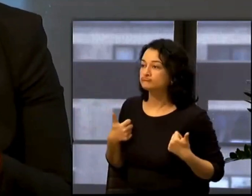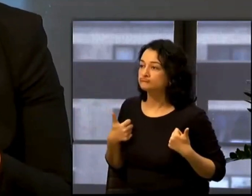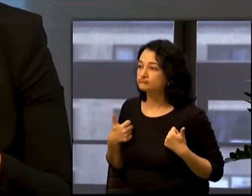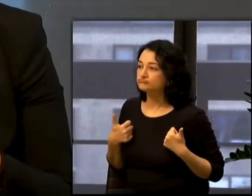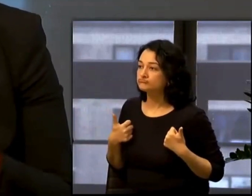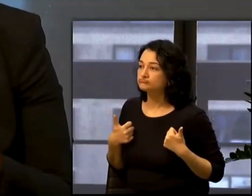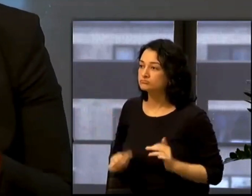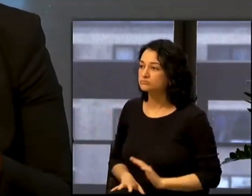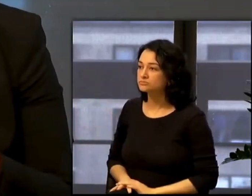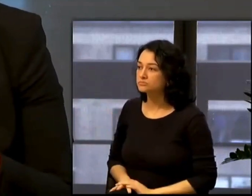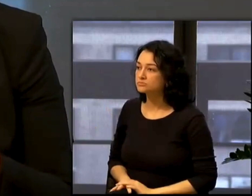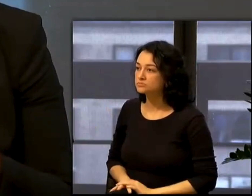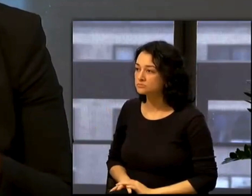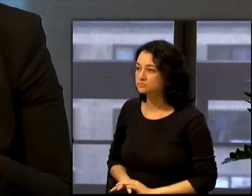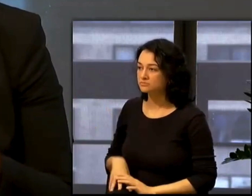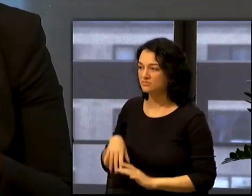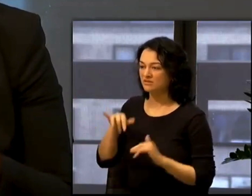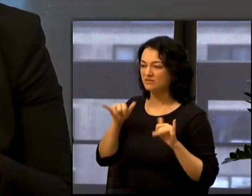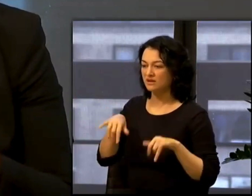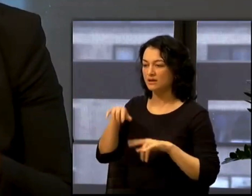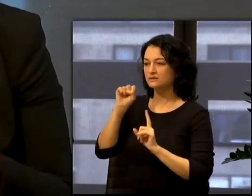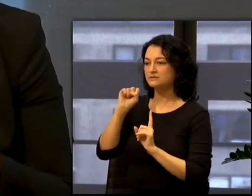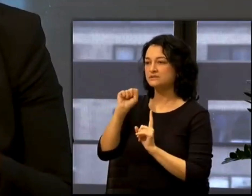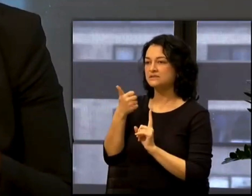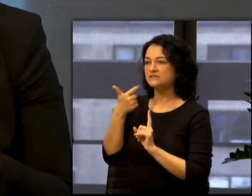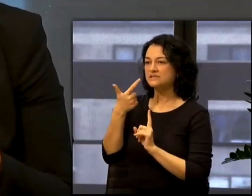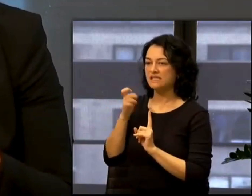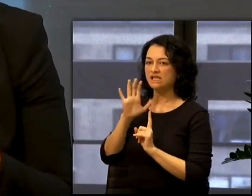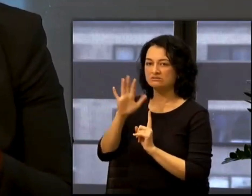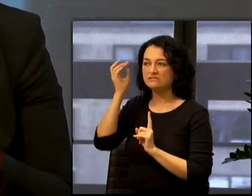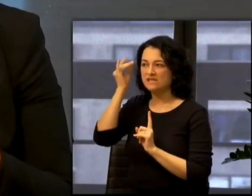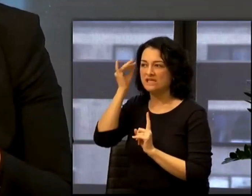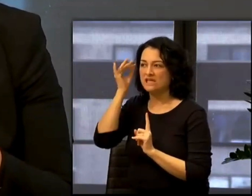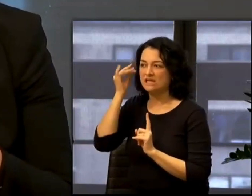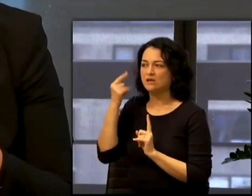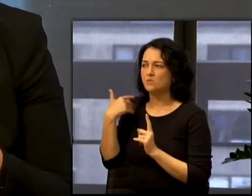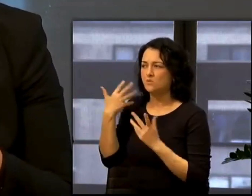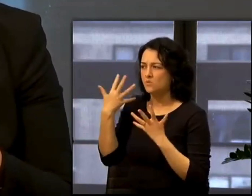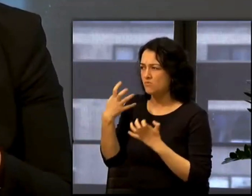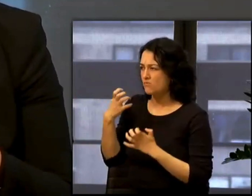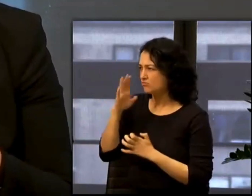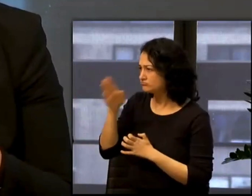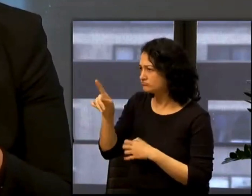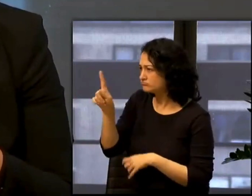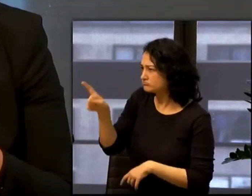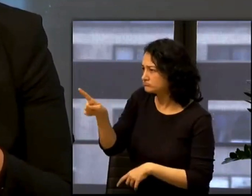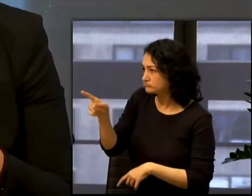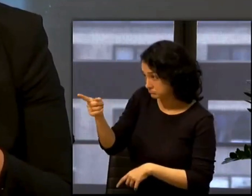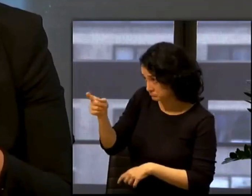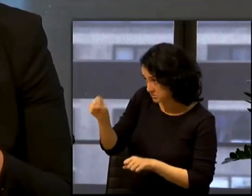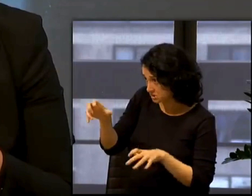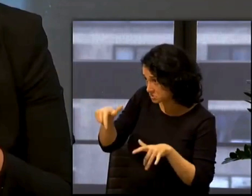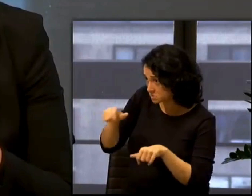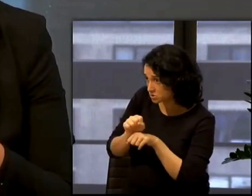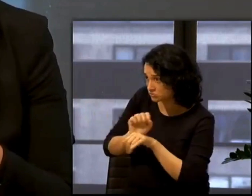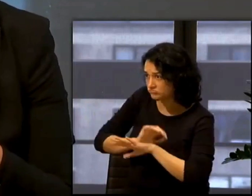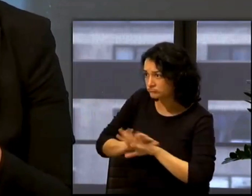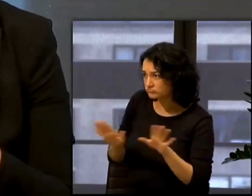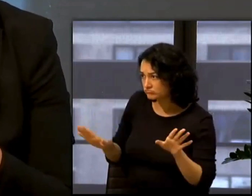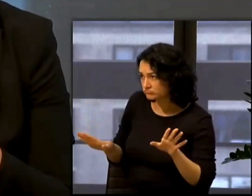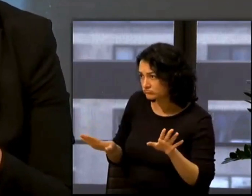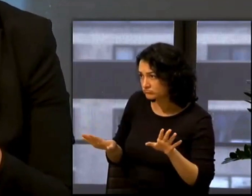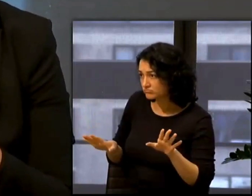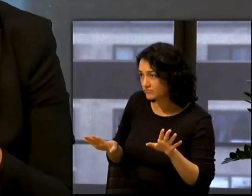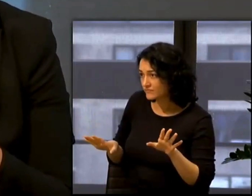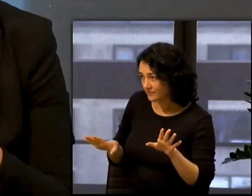and all of our organizations just have very specific ways to get at what we're looking at with as little conjecture as